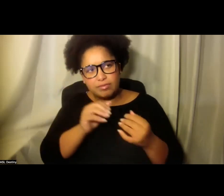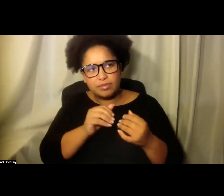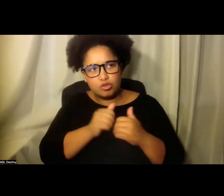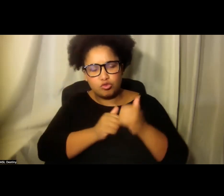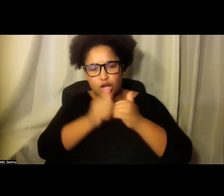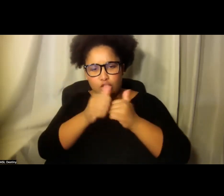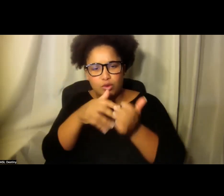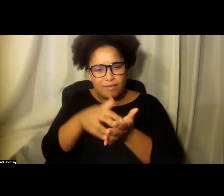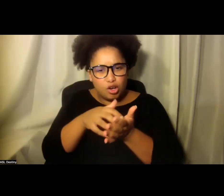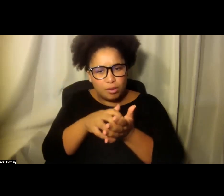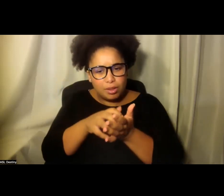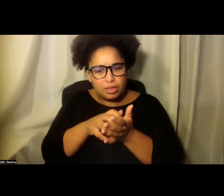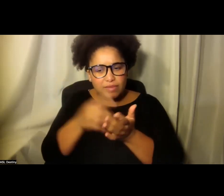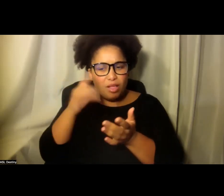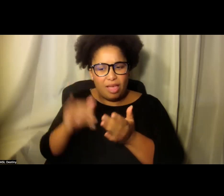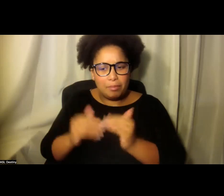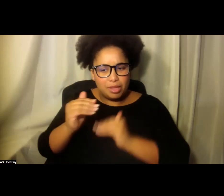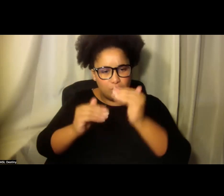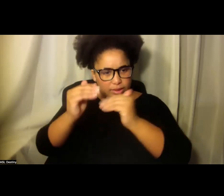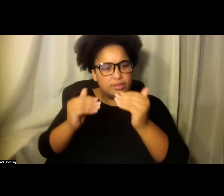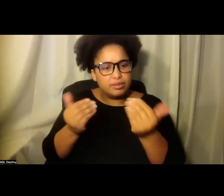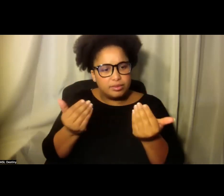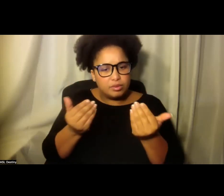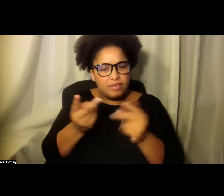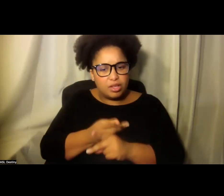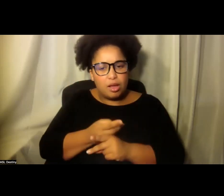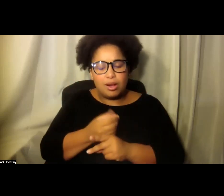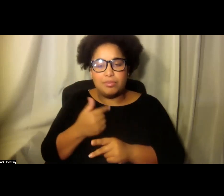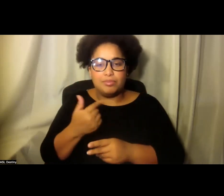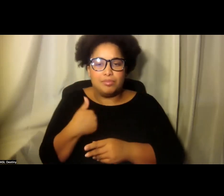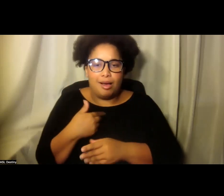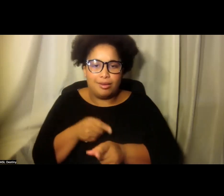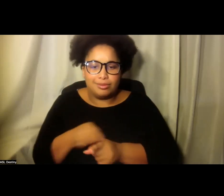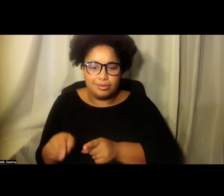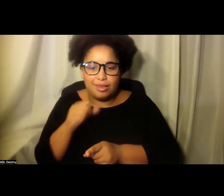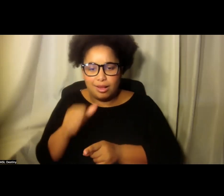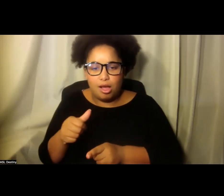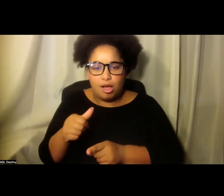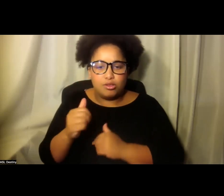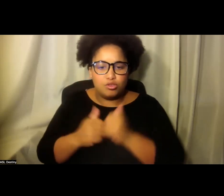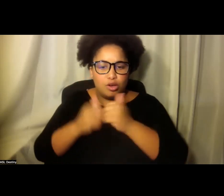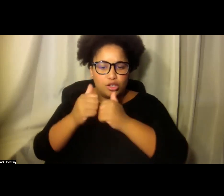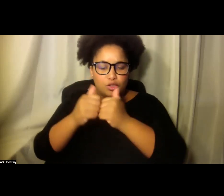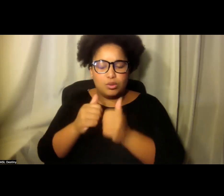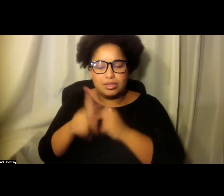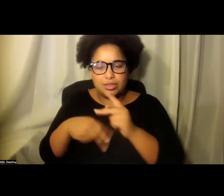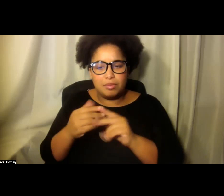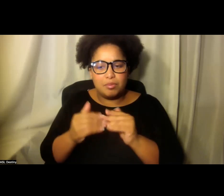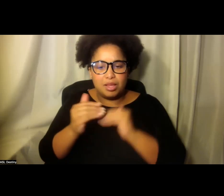structural vulnerabilities were to the buildings. And then the part that I knew about, the non-structural buildings